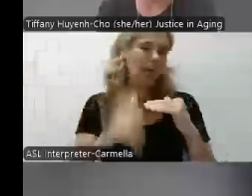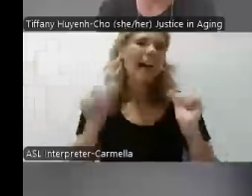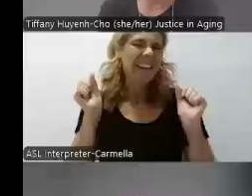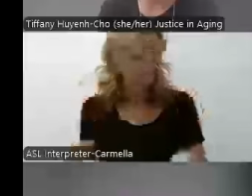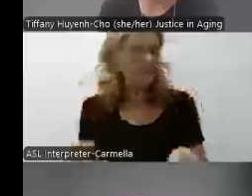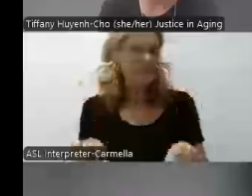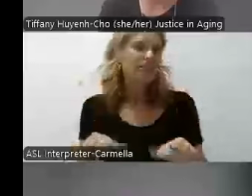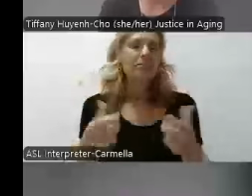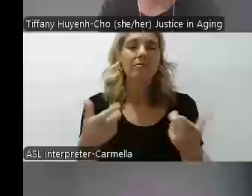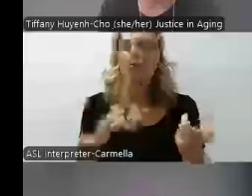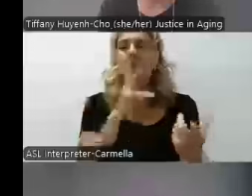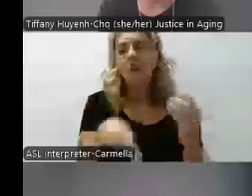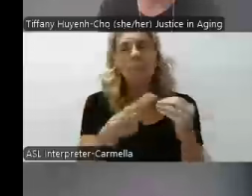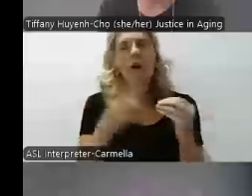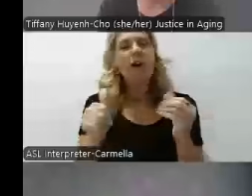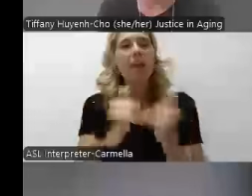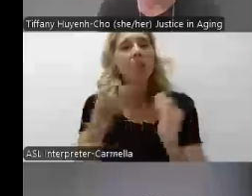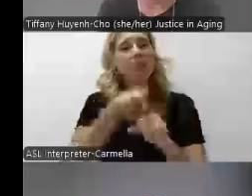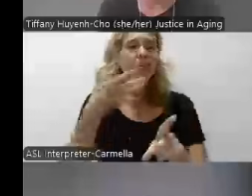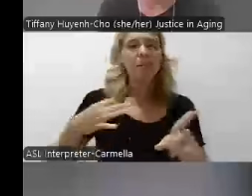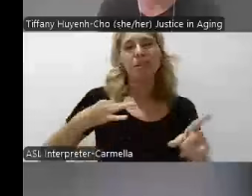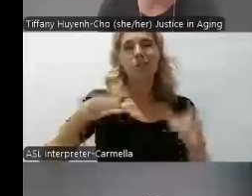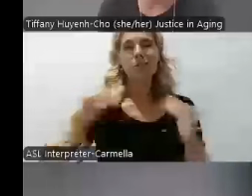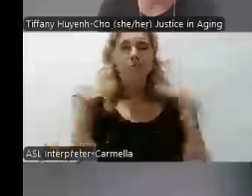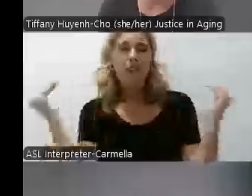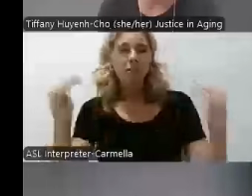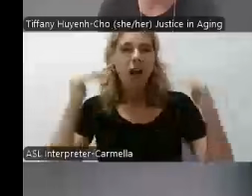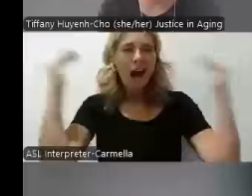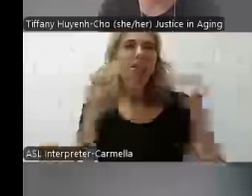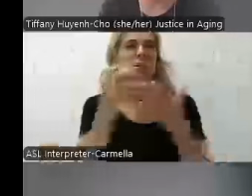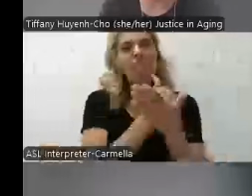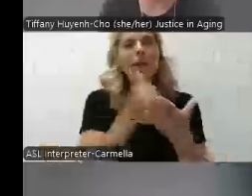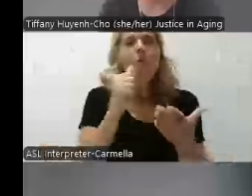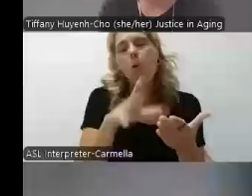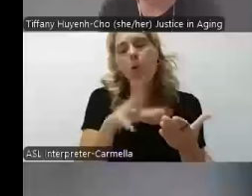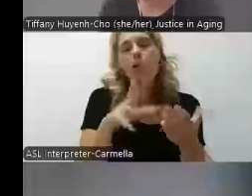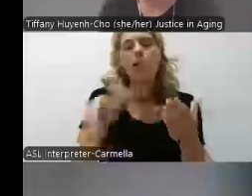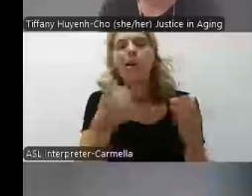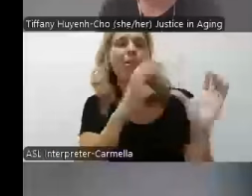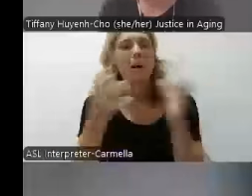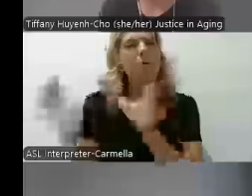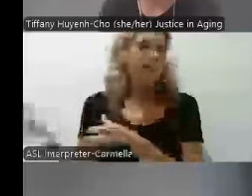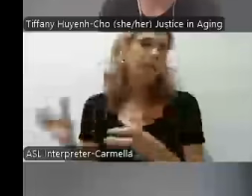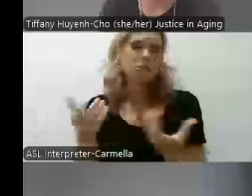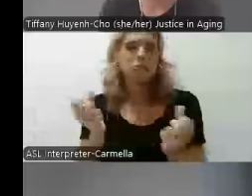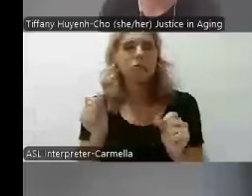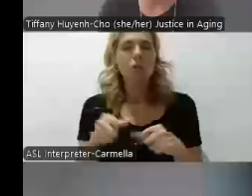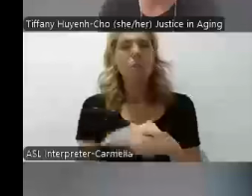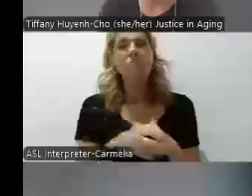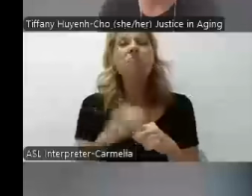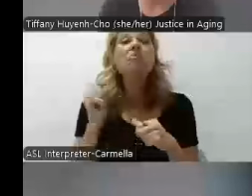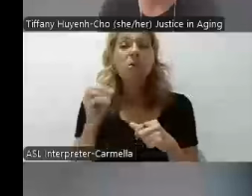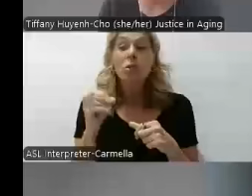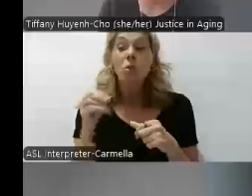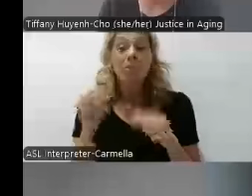expanded, either the expanded eligibility levels like higher income or additional populations covered.